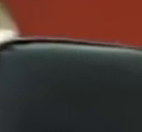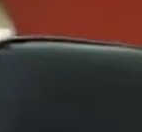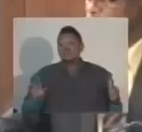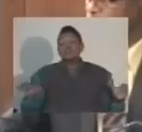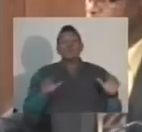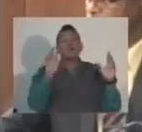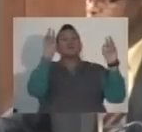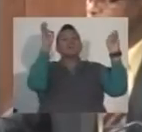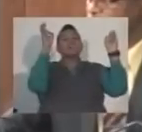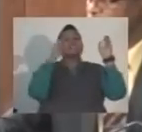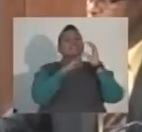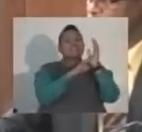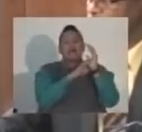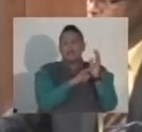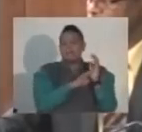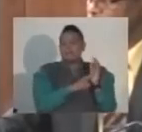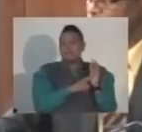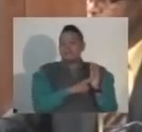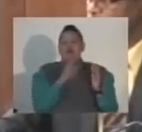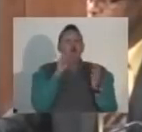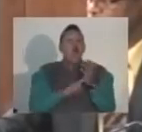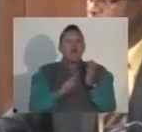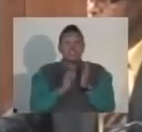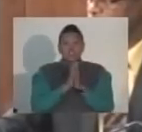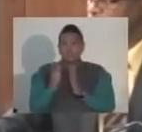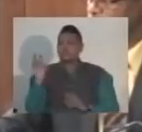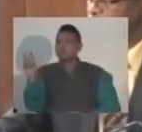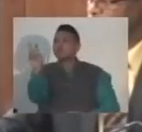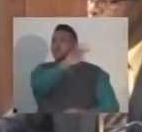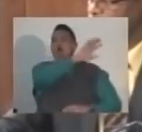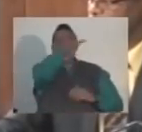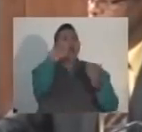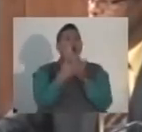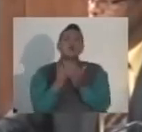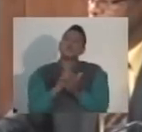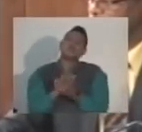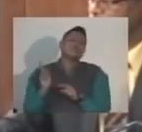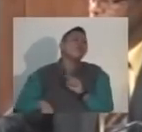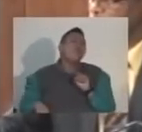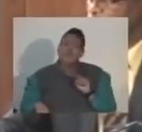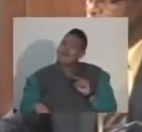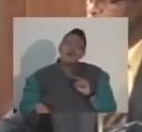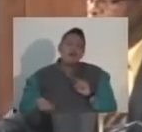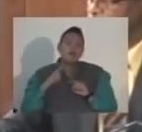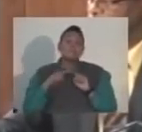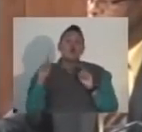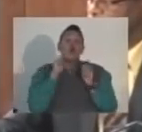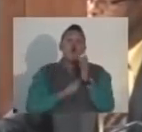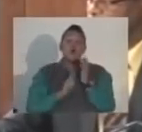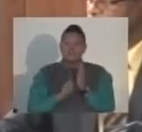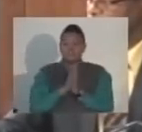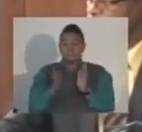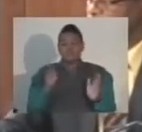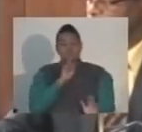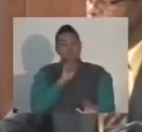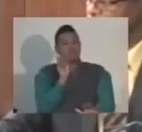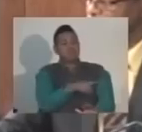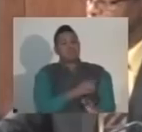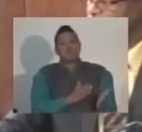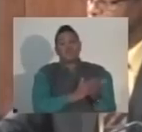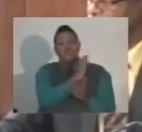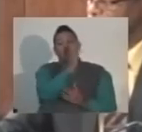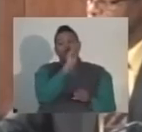General. The Auditor General can't audit all the schools, but the Auditor General, I've given the directive through